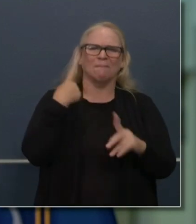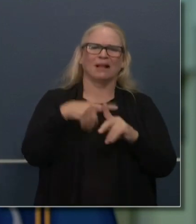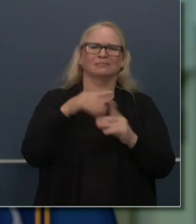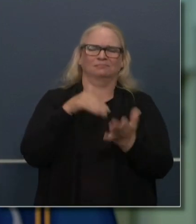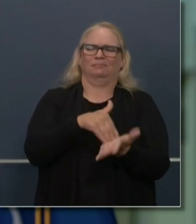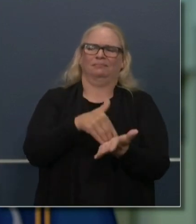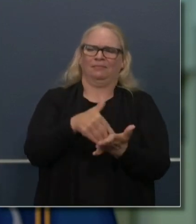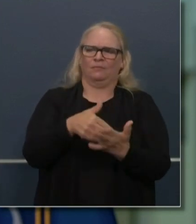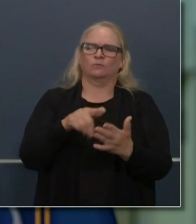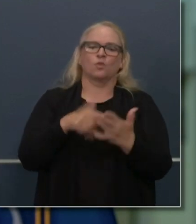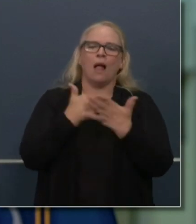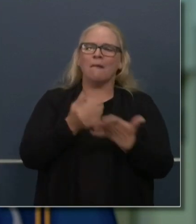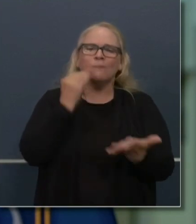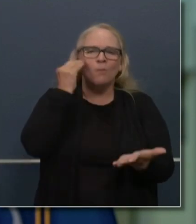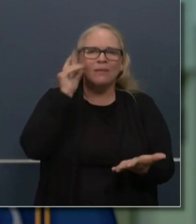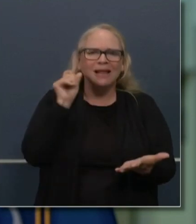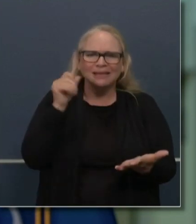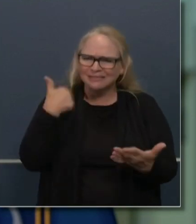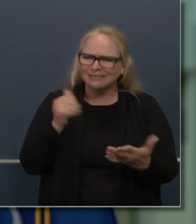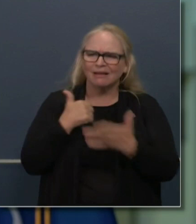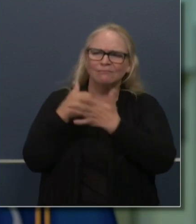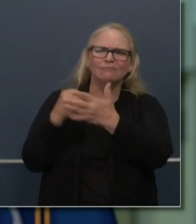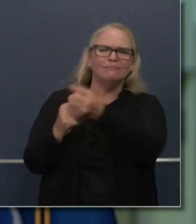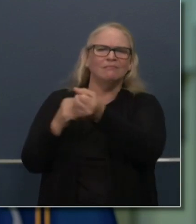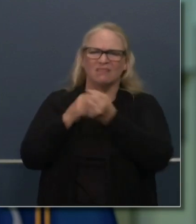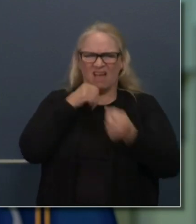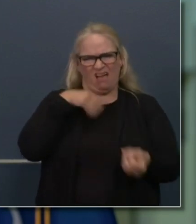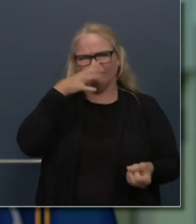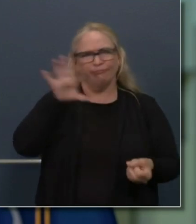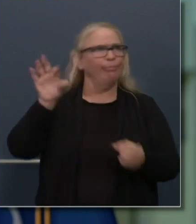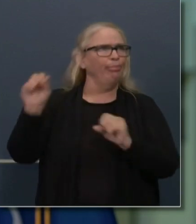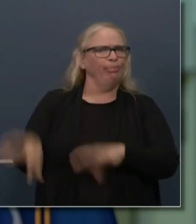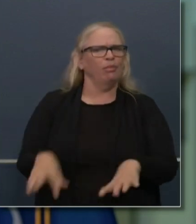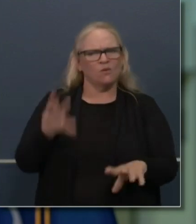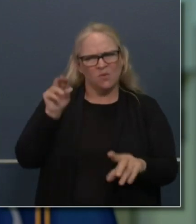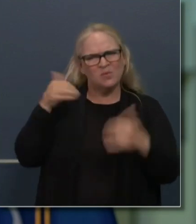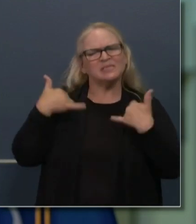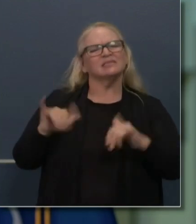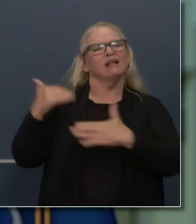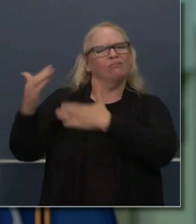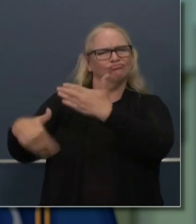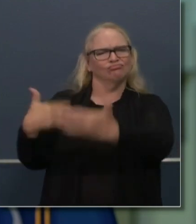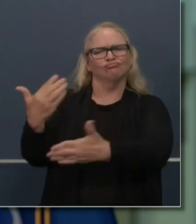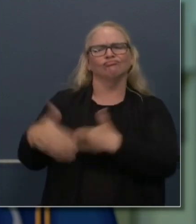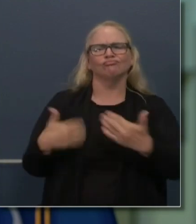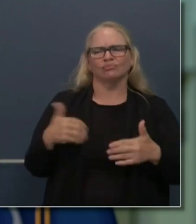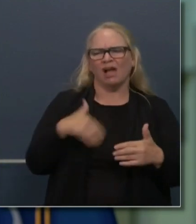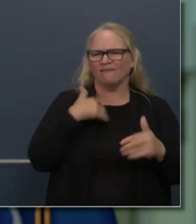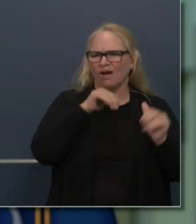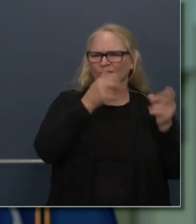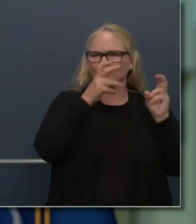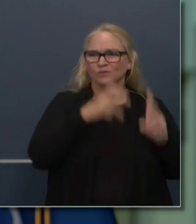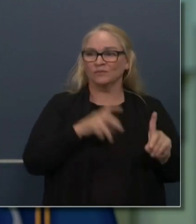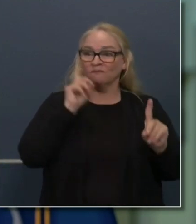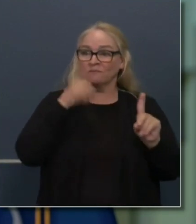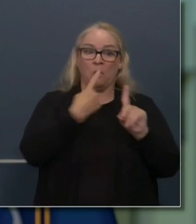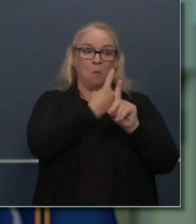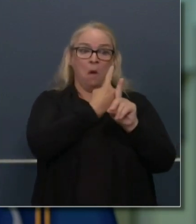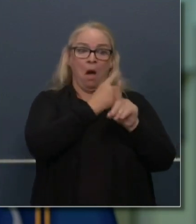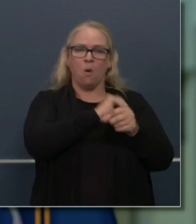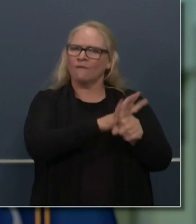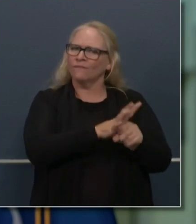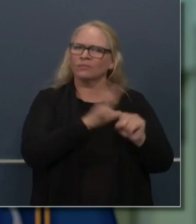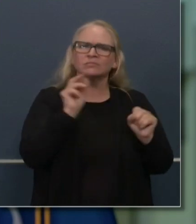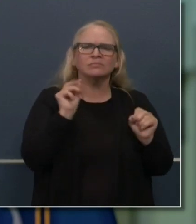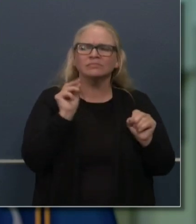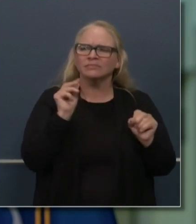homeless crisis in the state. So we're not backing off on any of our responsibilities in this state. So I appreciate the spirit of your question, but no, my